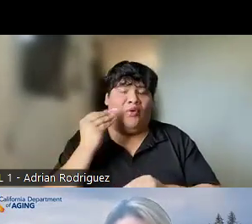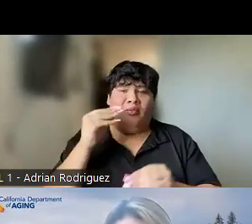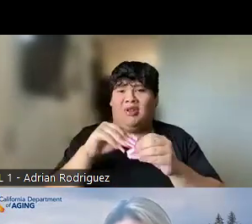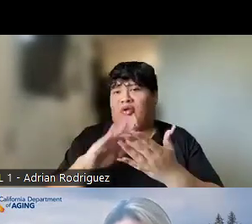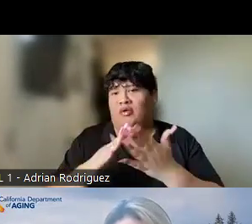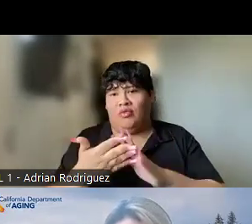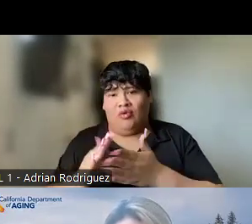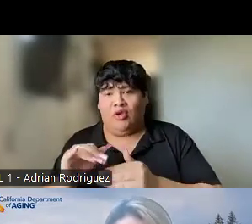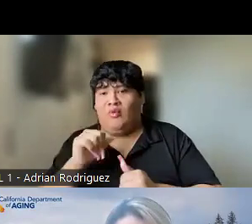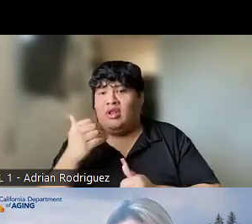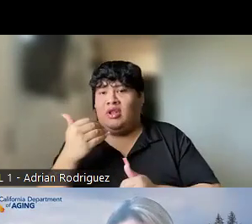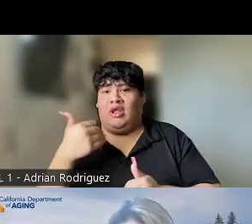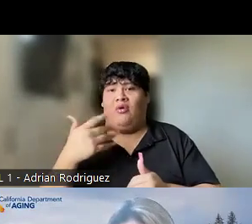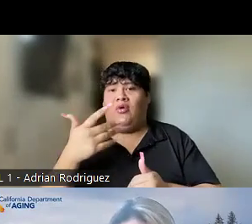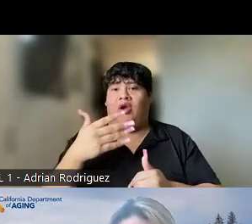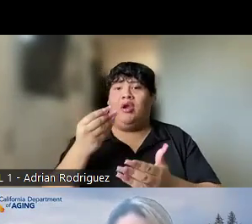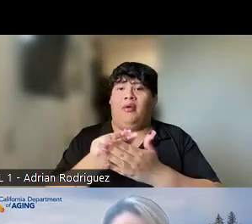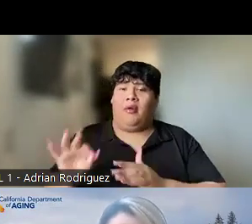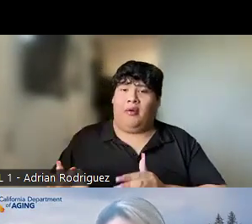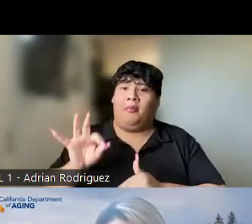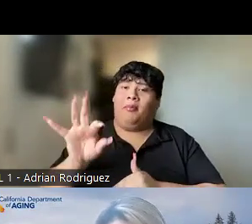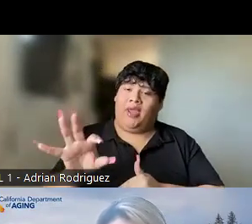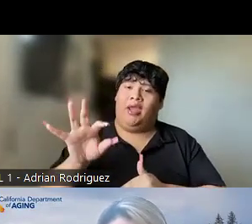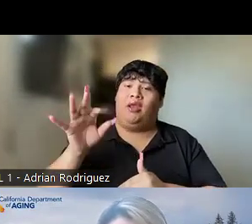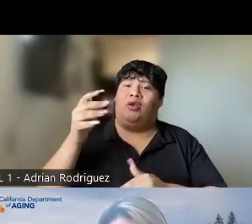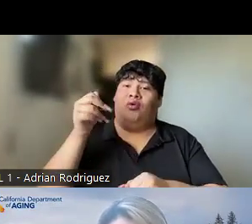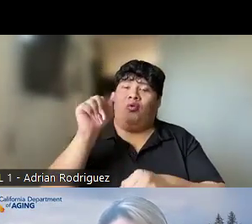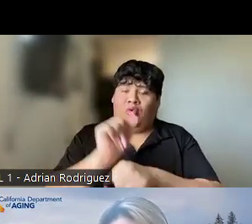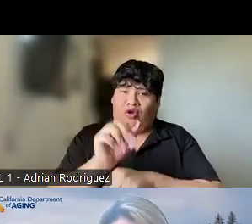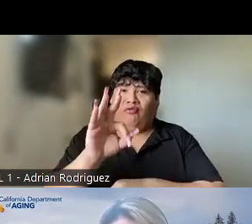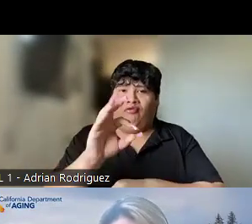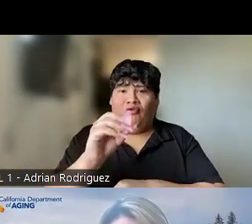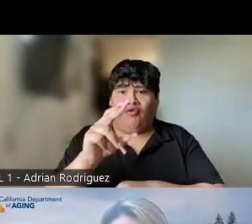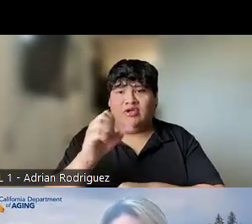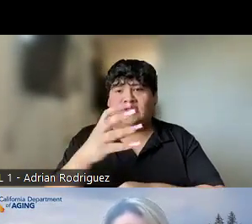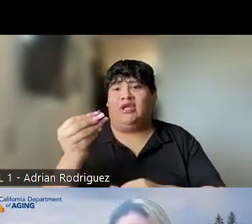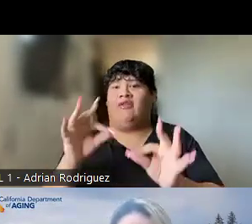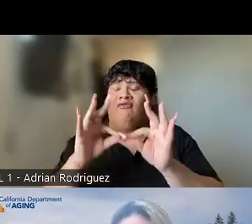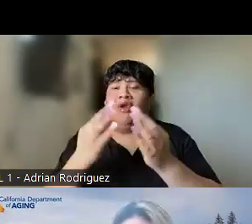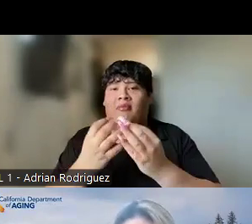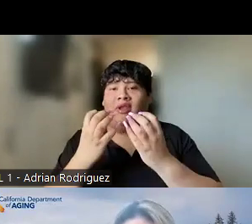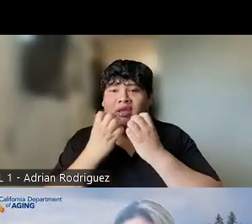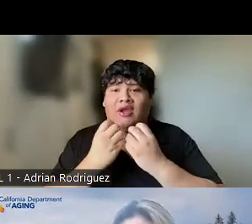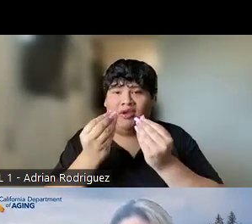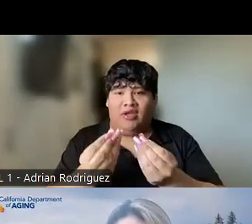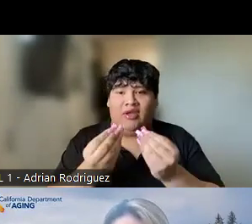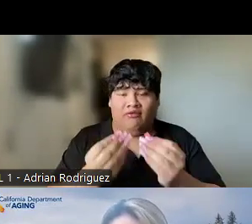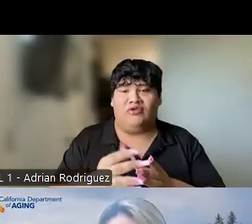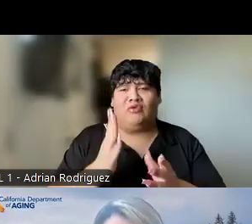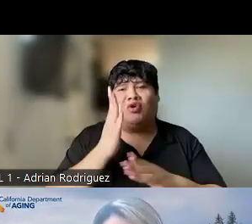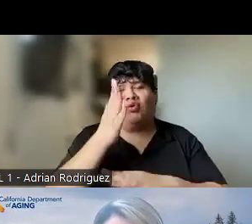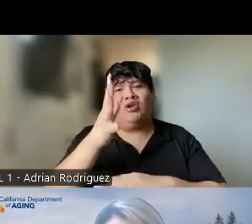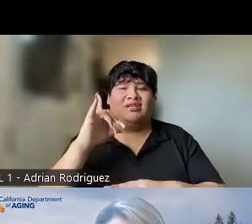community without both our paid direct care workforce and our unpaid family caregivers. So across the California Health and